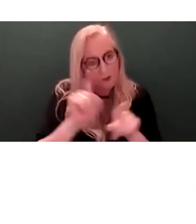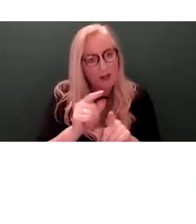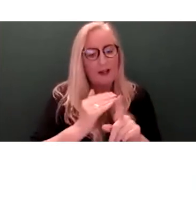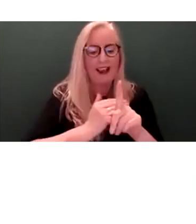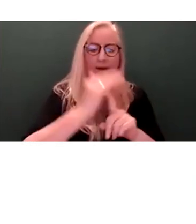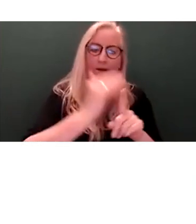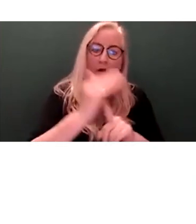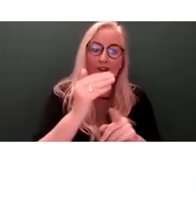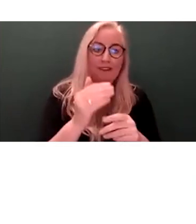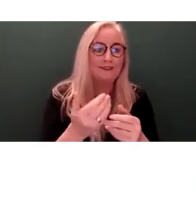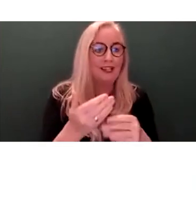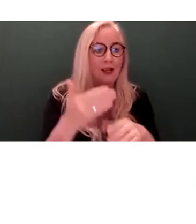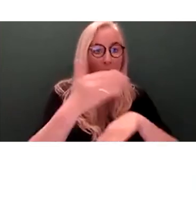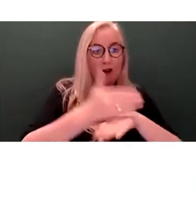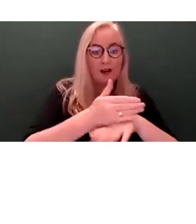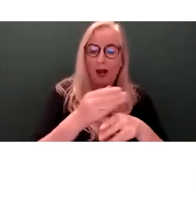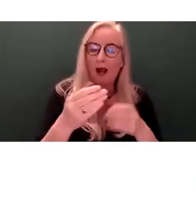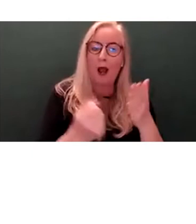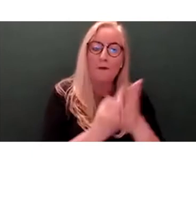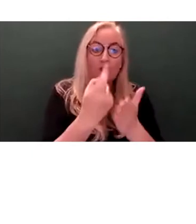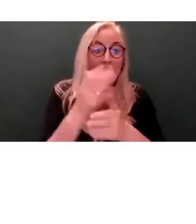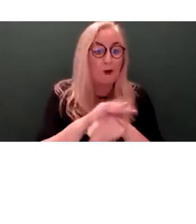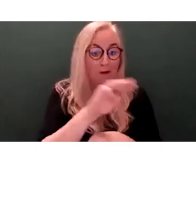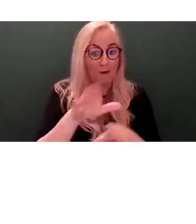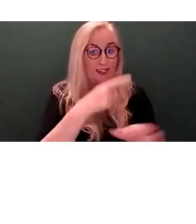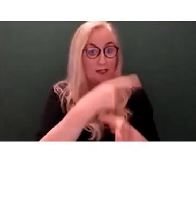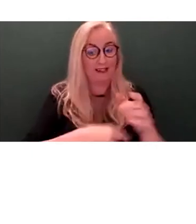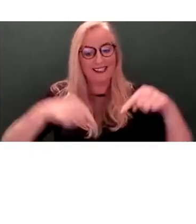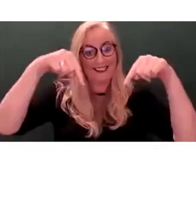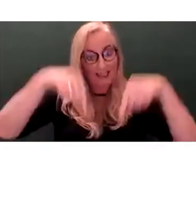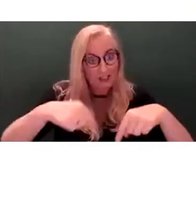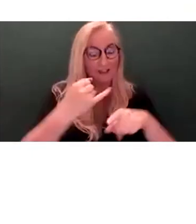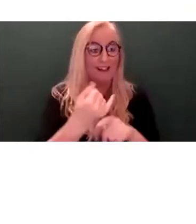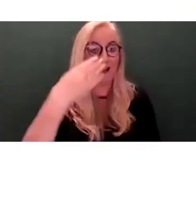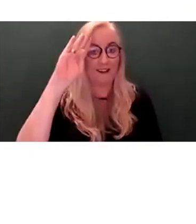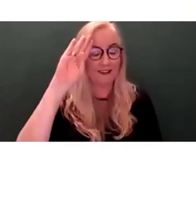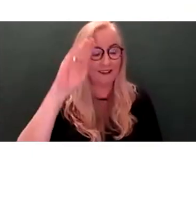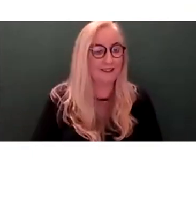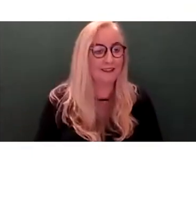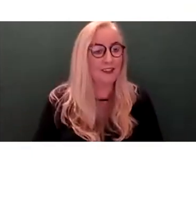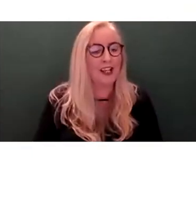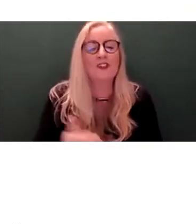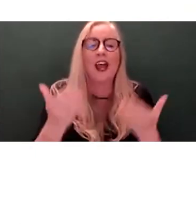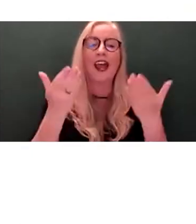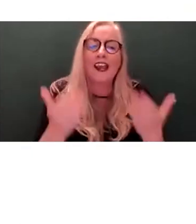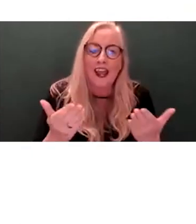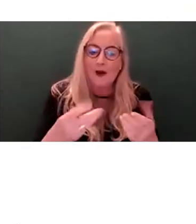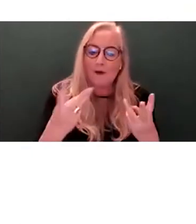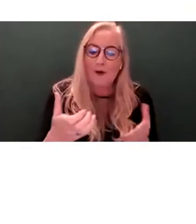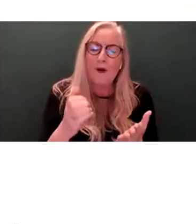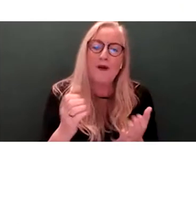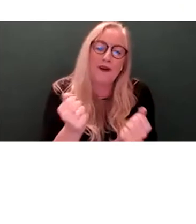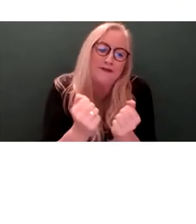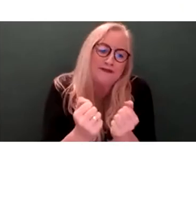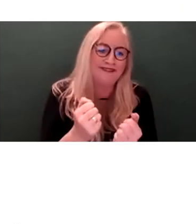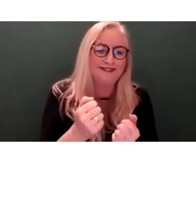employment opportunities for persons with disabilities in Ireland. So I'd like to extend a warm welcome to all